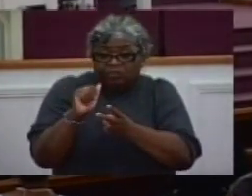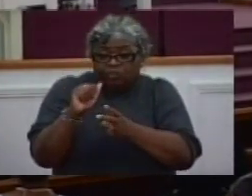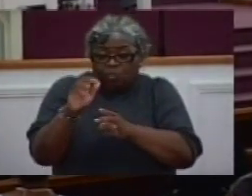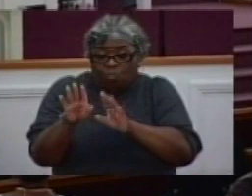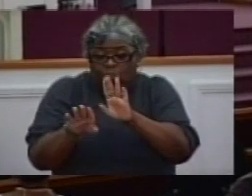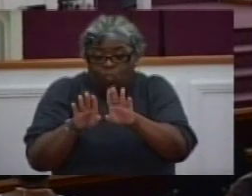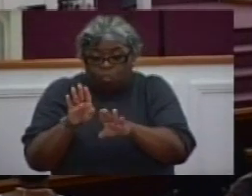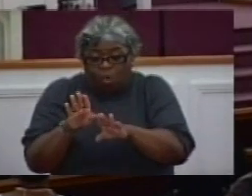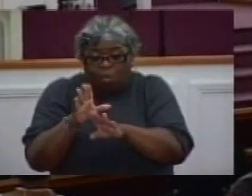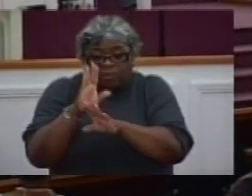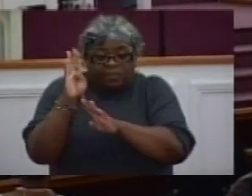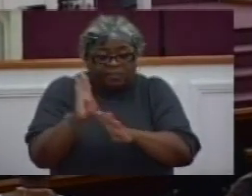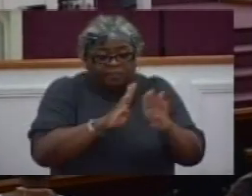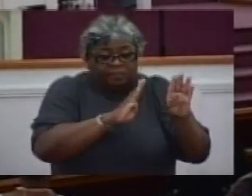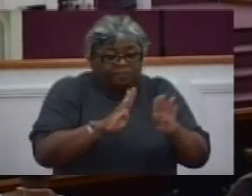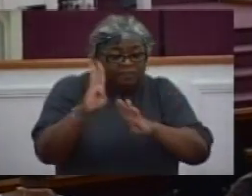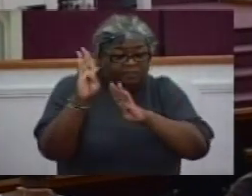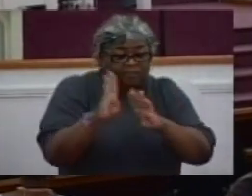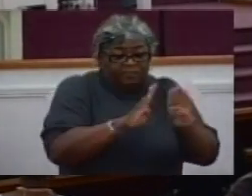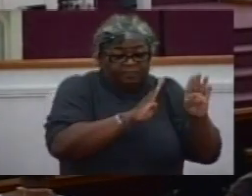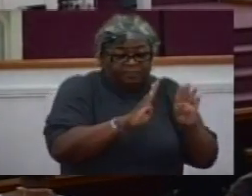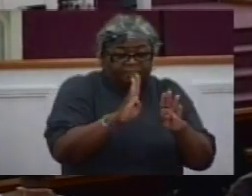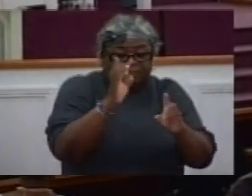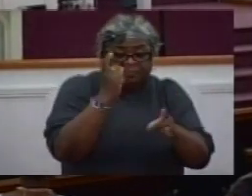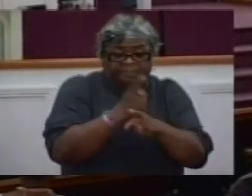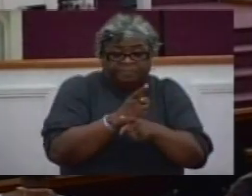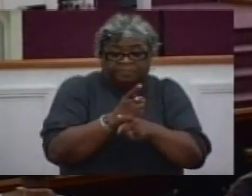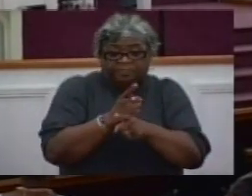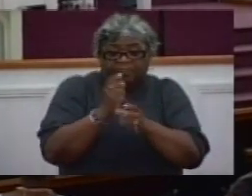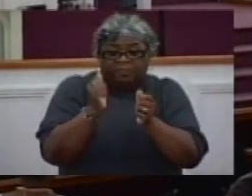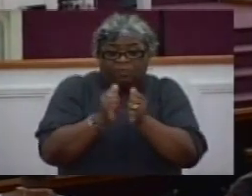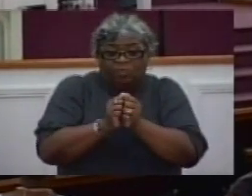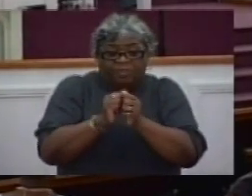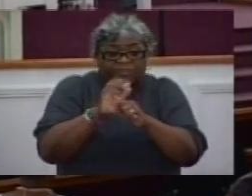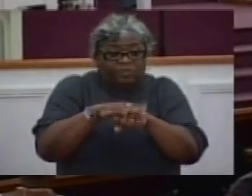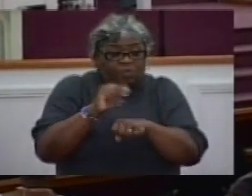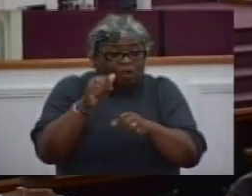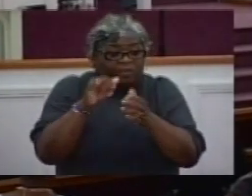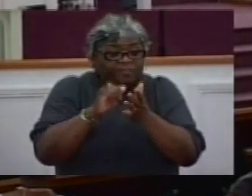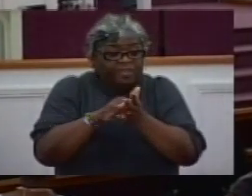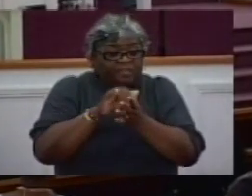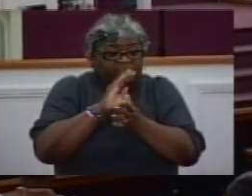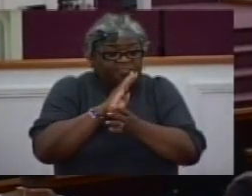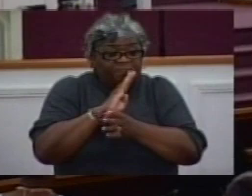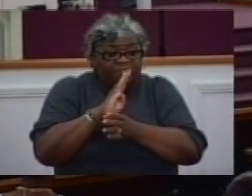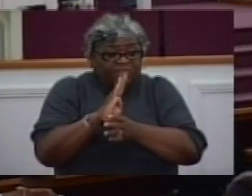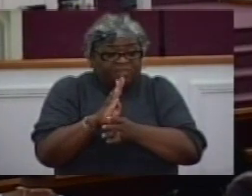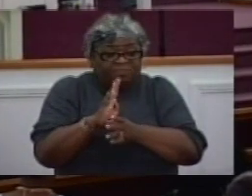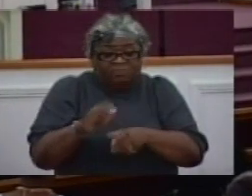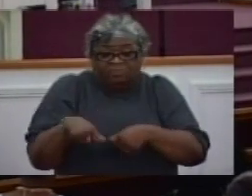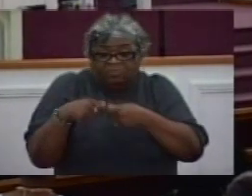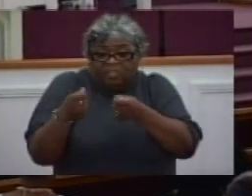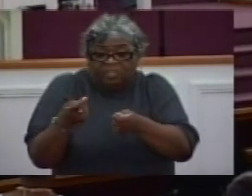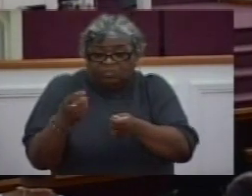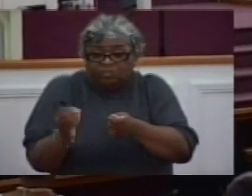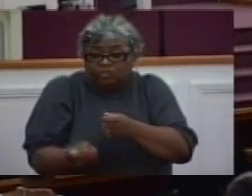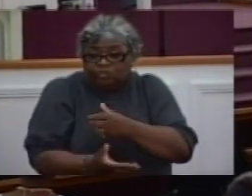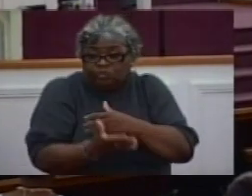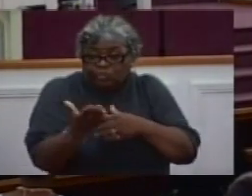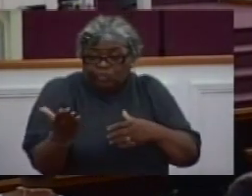walk and to act in accordance with the calling that has been extended unto